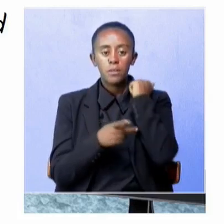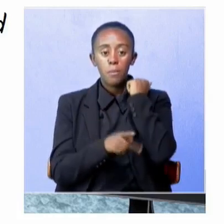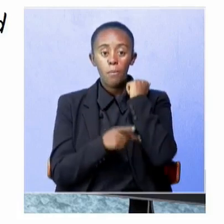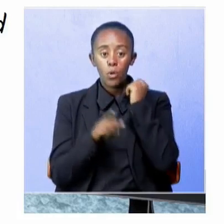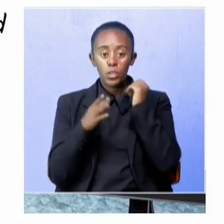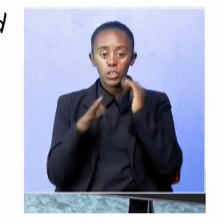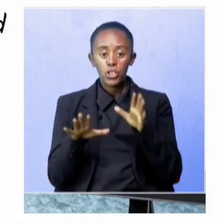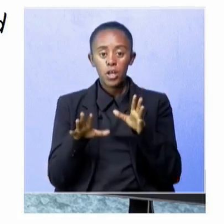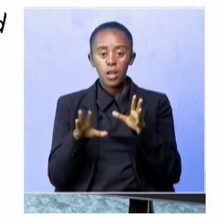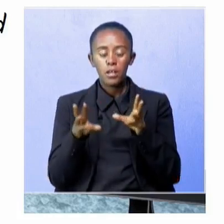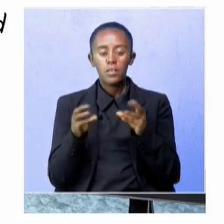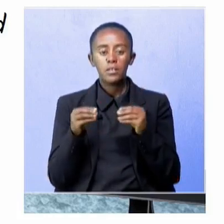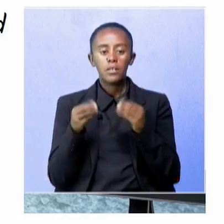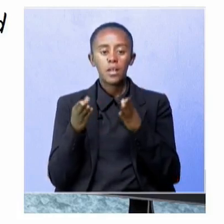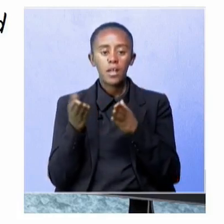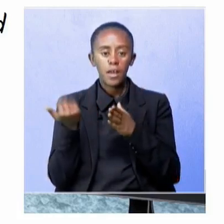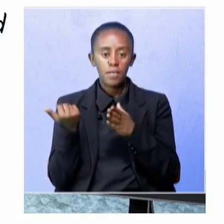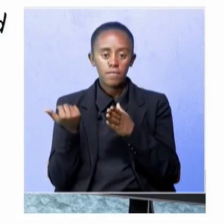gave